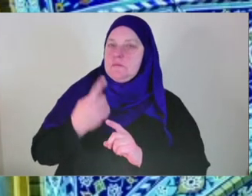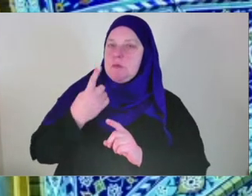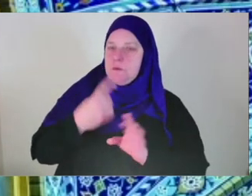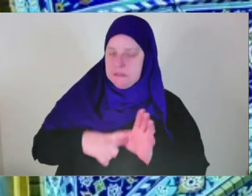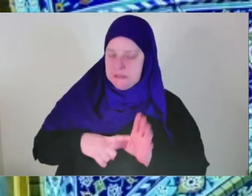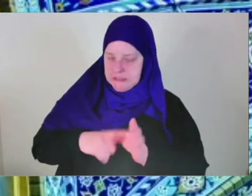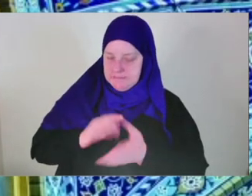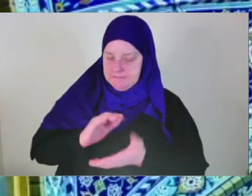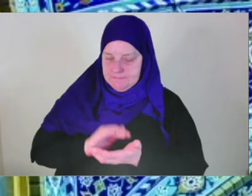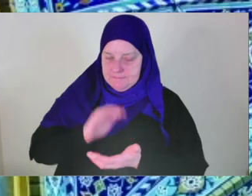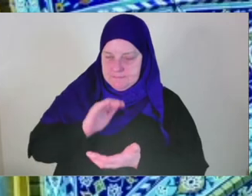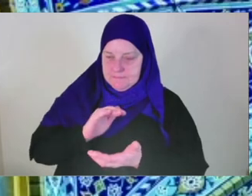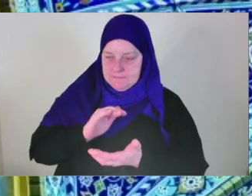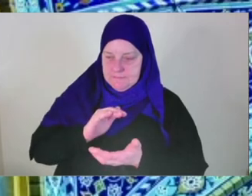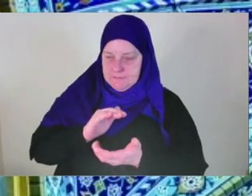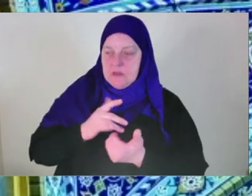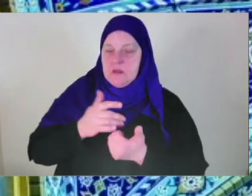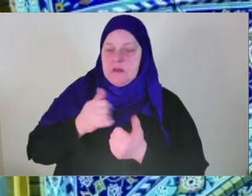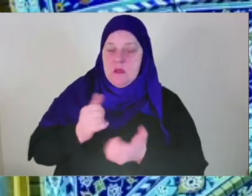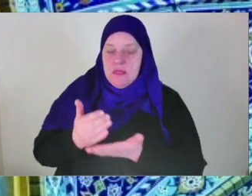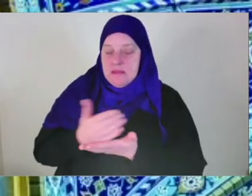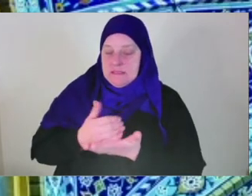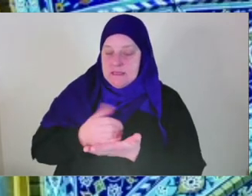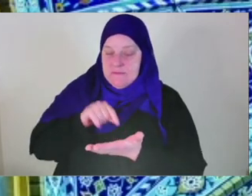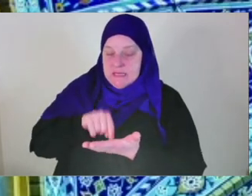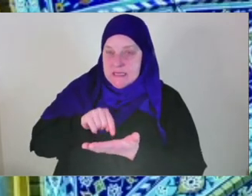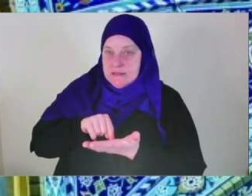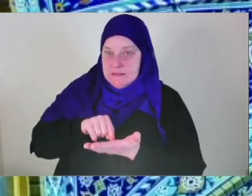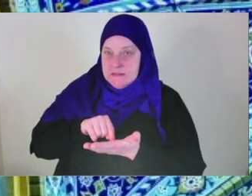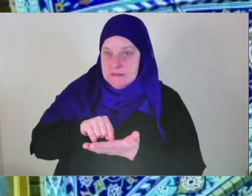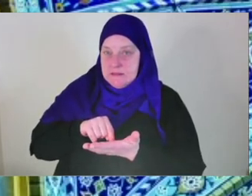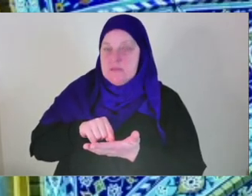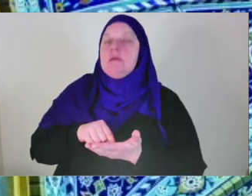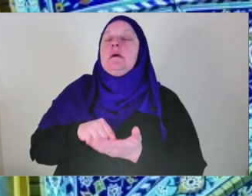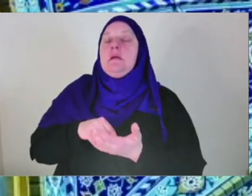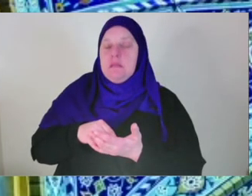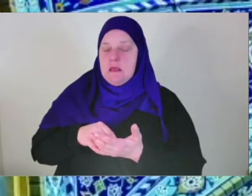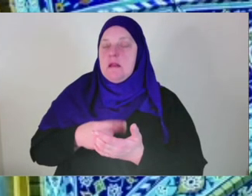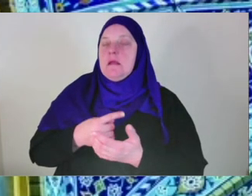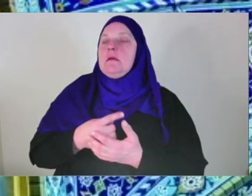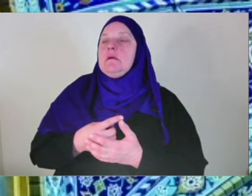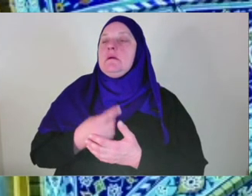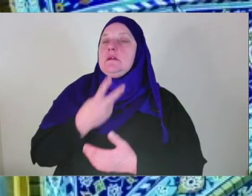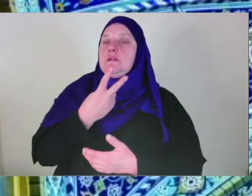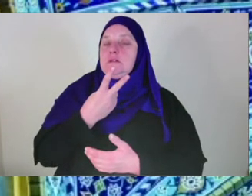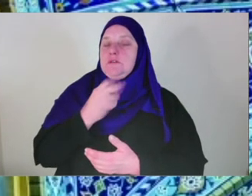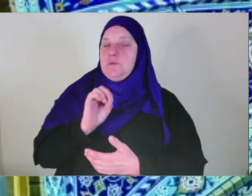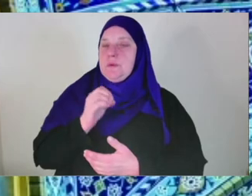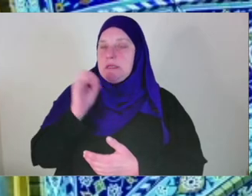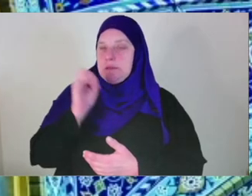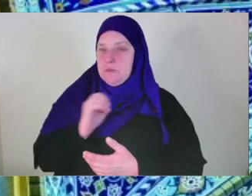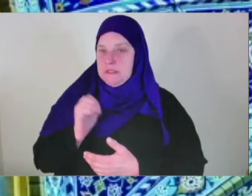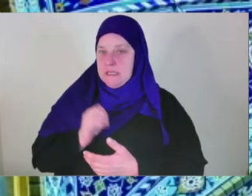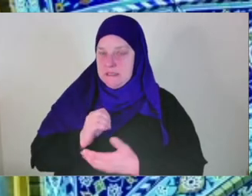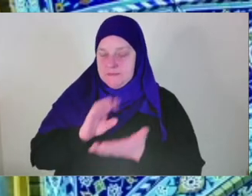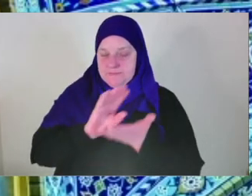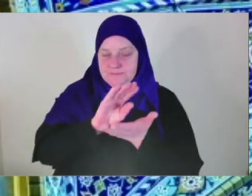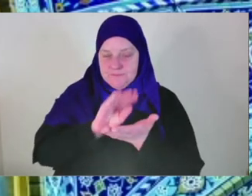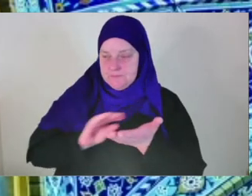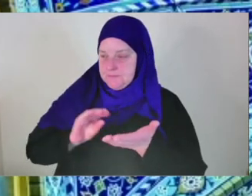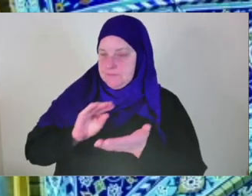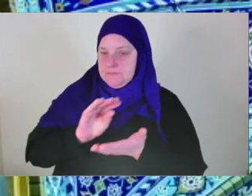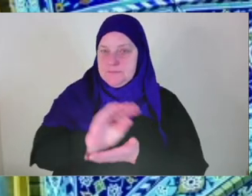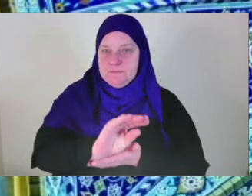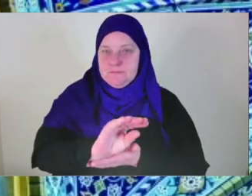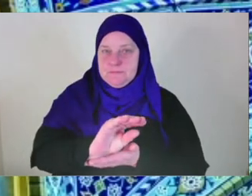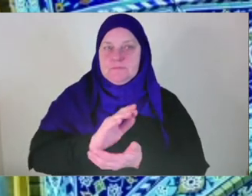and deduct the homes of it, that is 20% of it. Sometimes they can afford it to withdraw 20% of their saving and